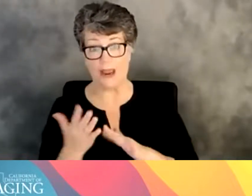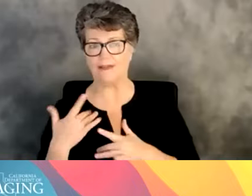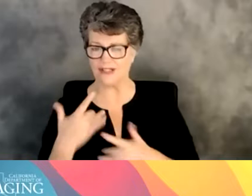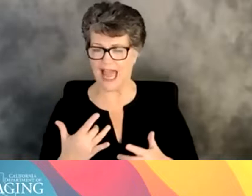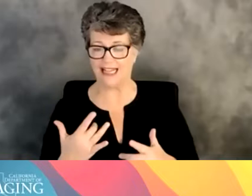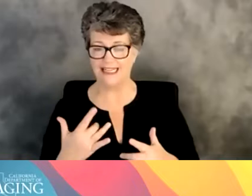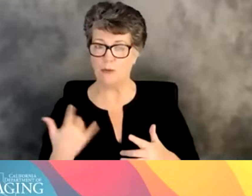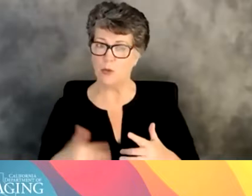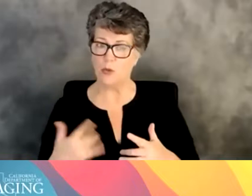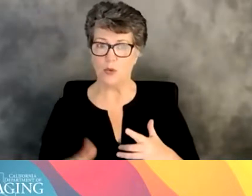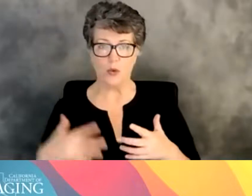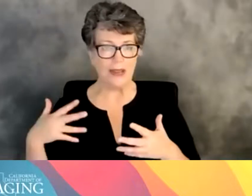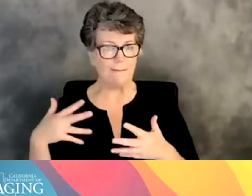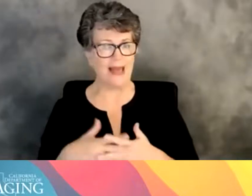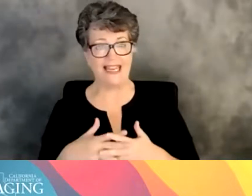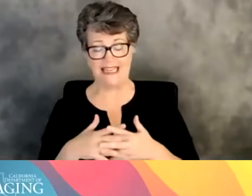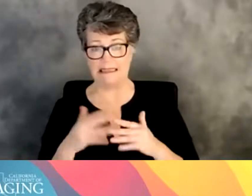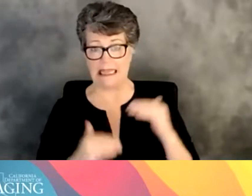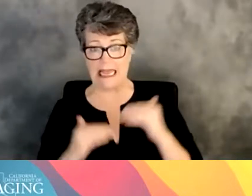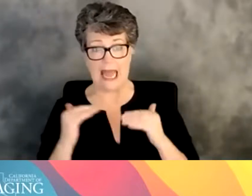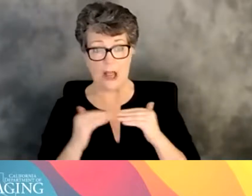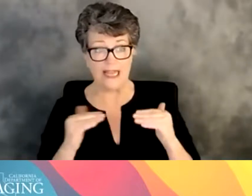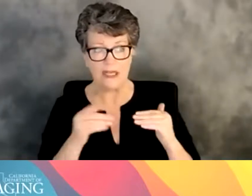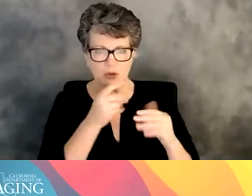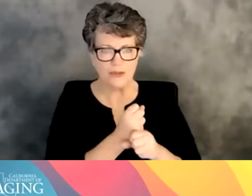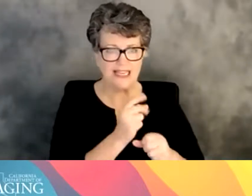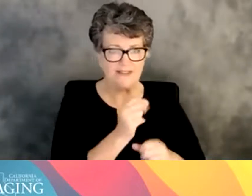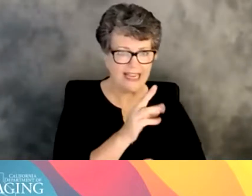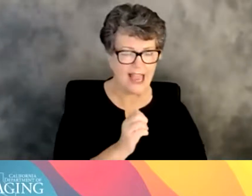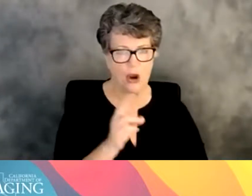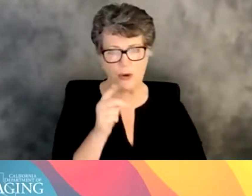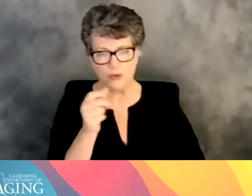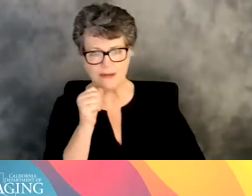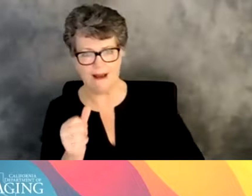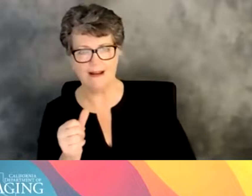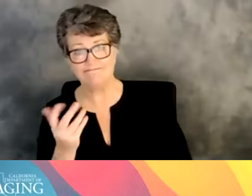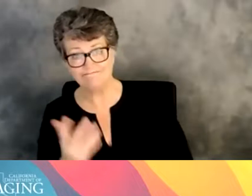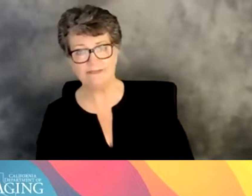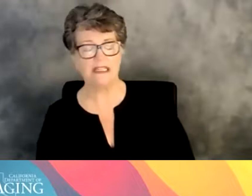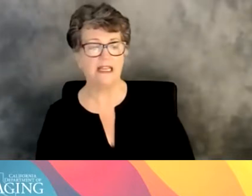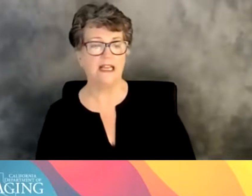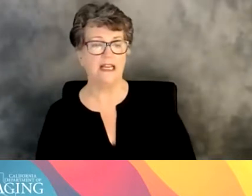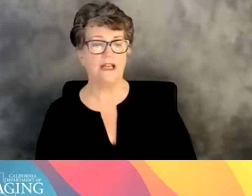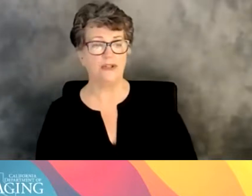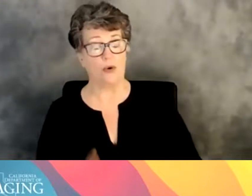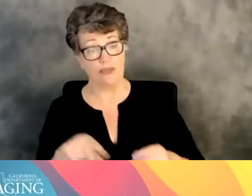deeply embedded inequities in who's receiving care and when we see improvements where it's happening. But to the extent that we can